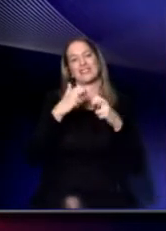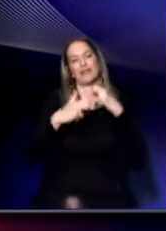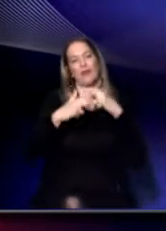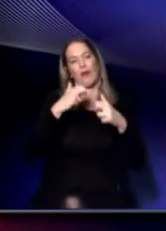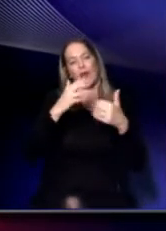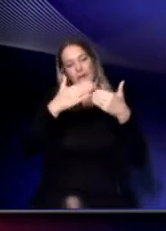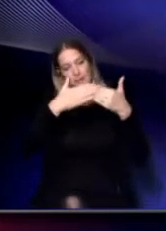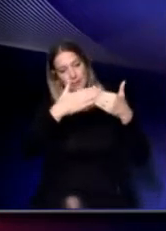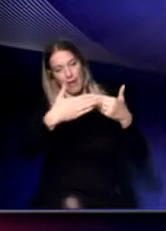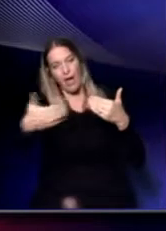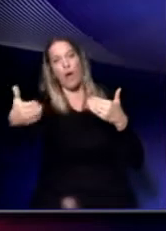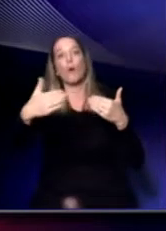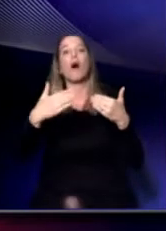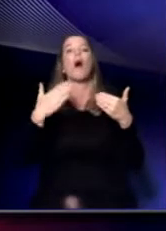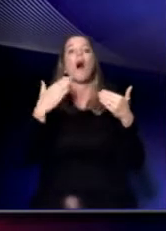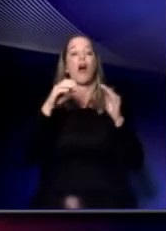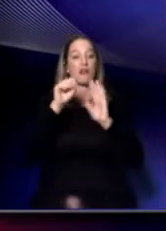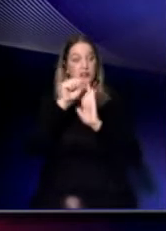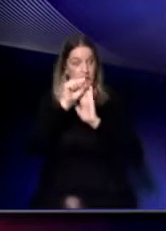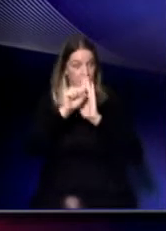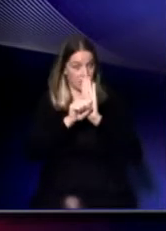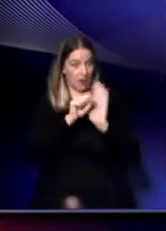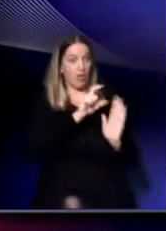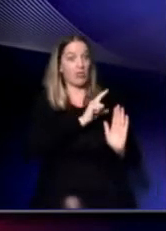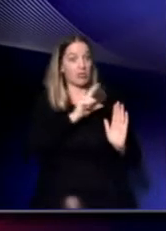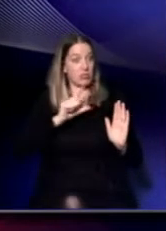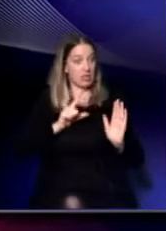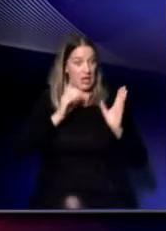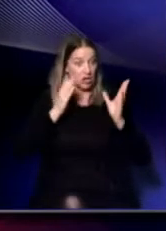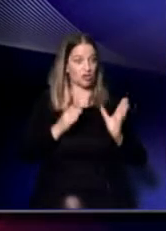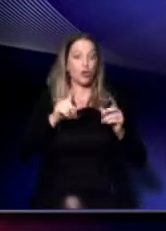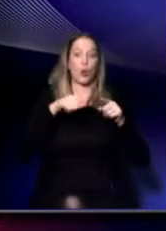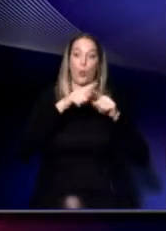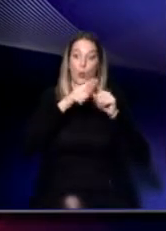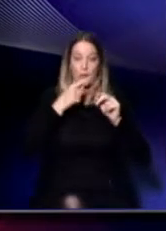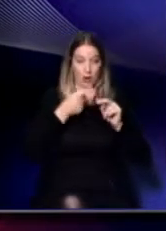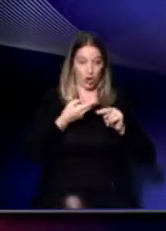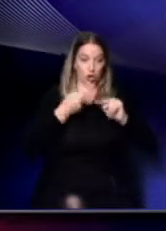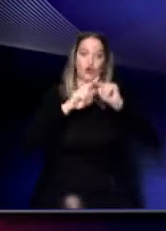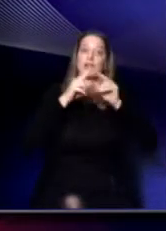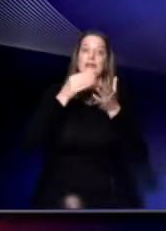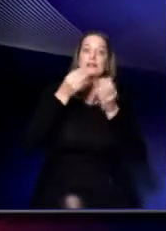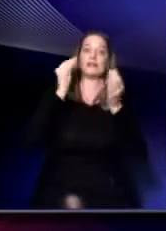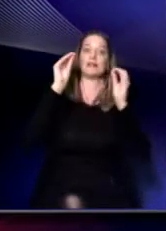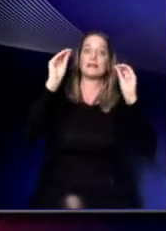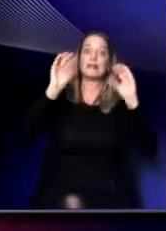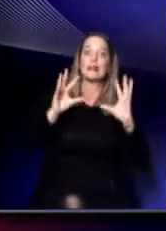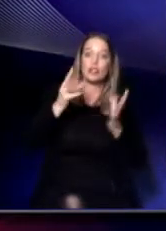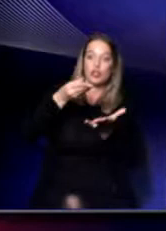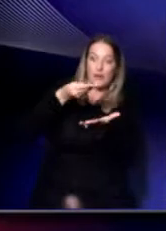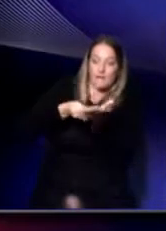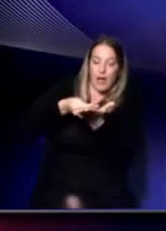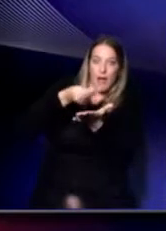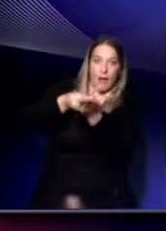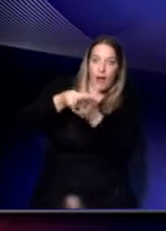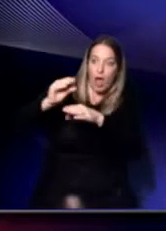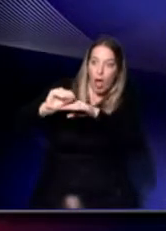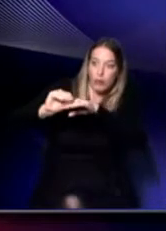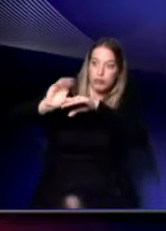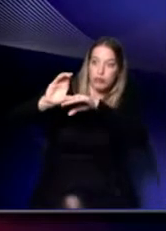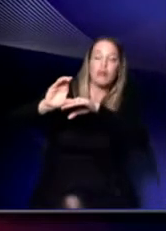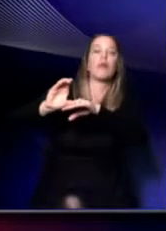state legislators decide to add funding for teachers, and they don't think to specifically